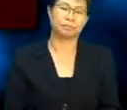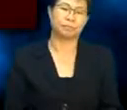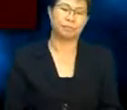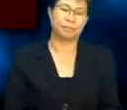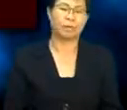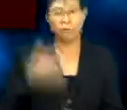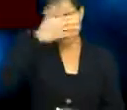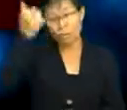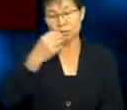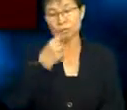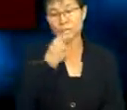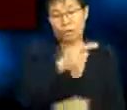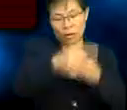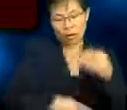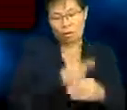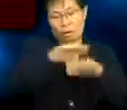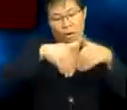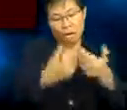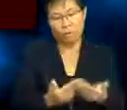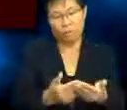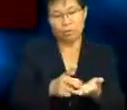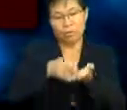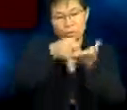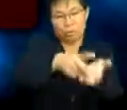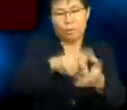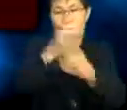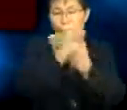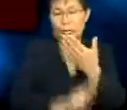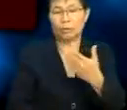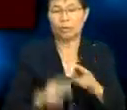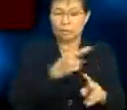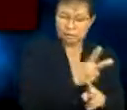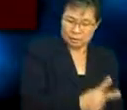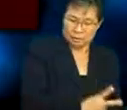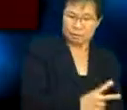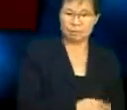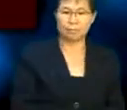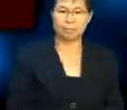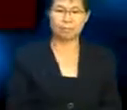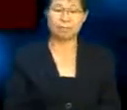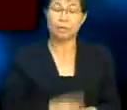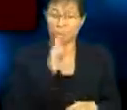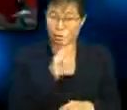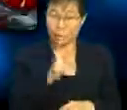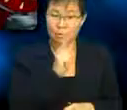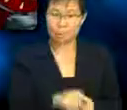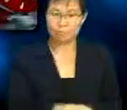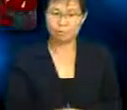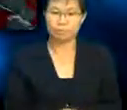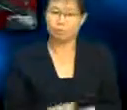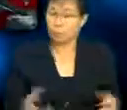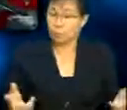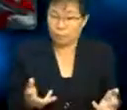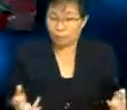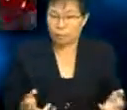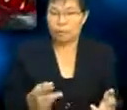Talk a lot, Tronten. Forgot to tell you about how donated blood is stored. Oh,